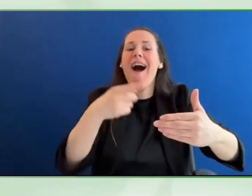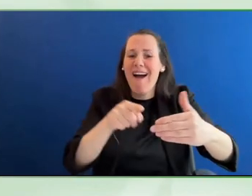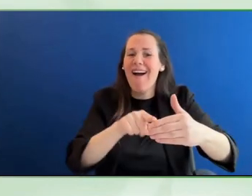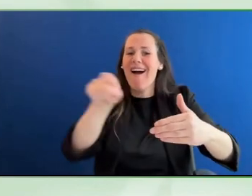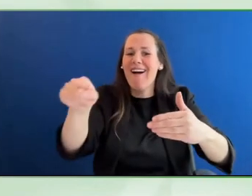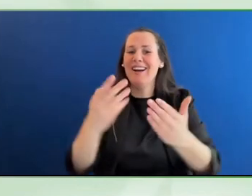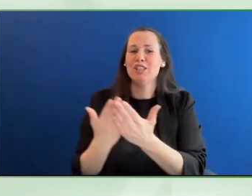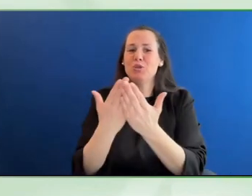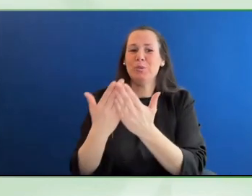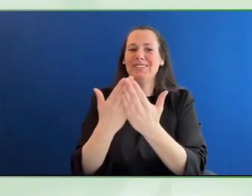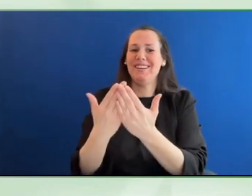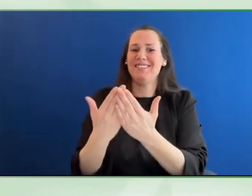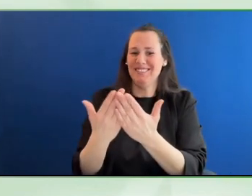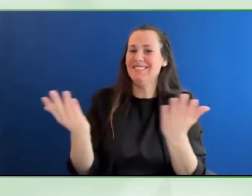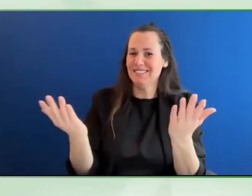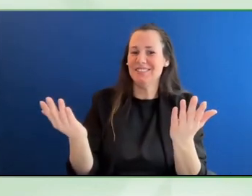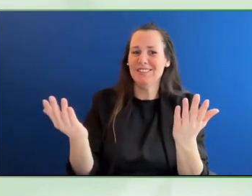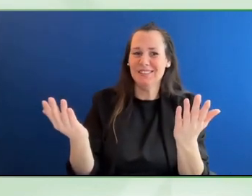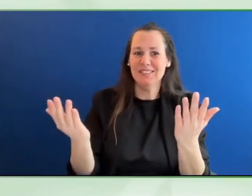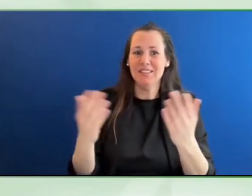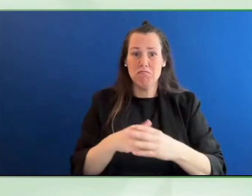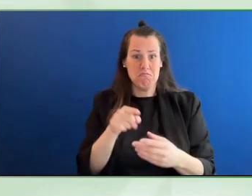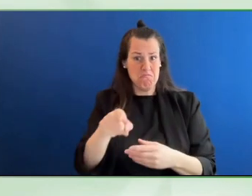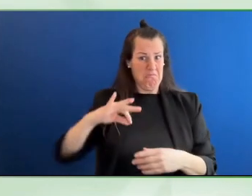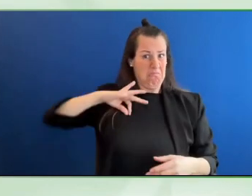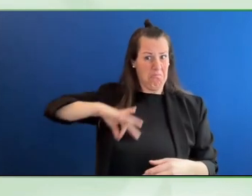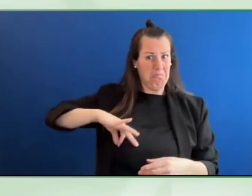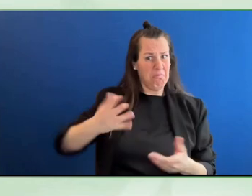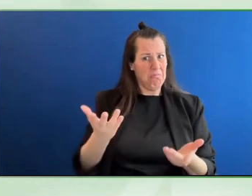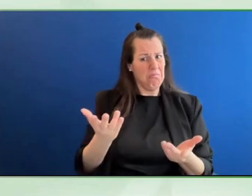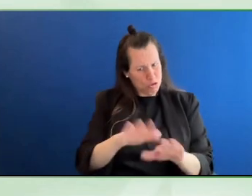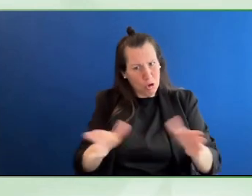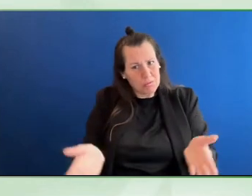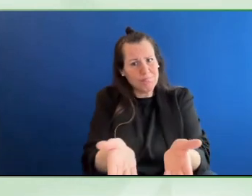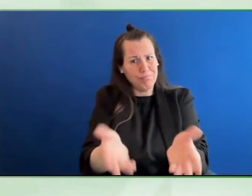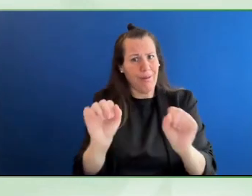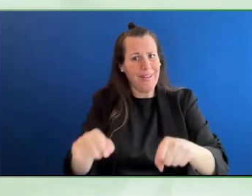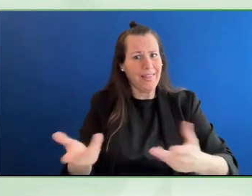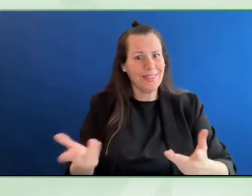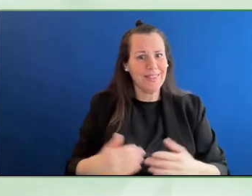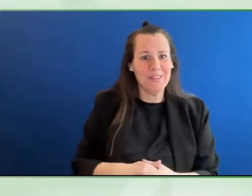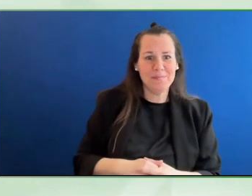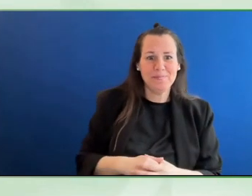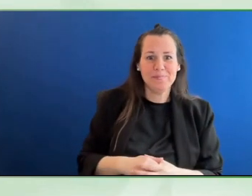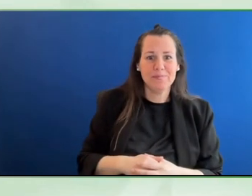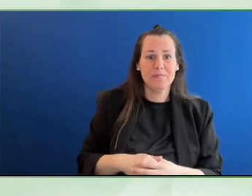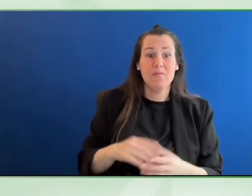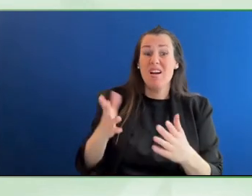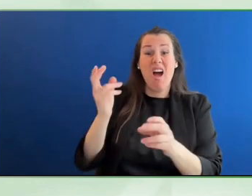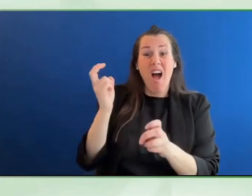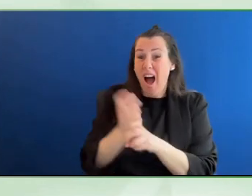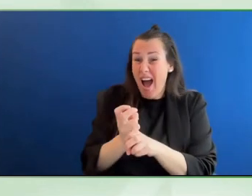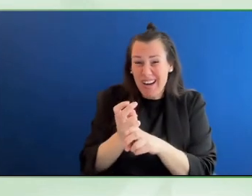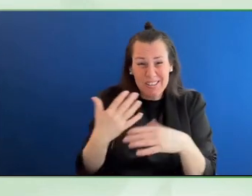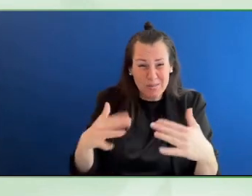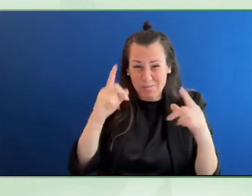general experience with having it rolled out? Well, we've just started this last year. It's on 10,000 computers in 50 universities